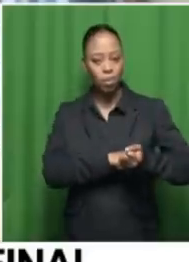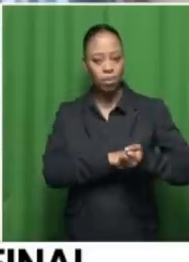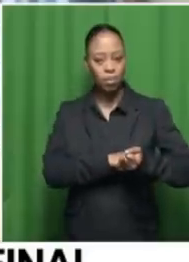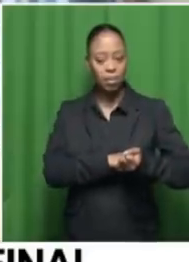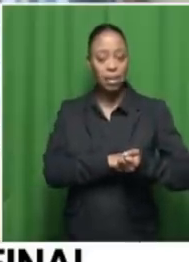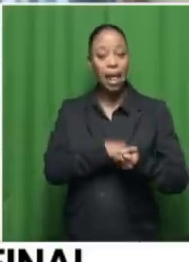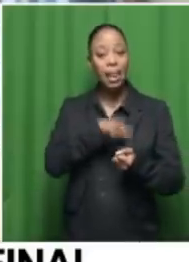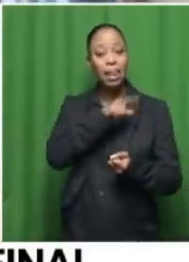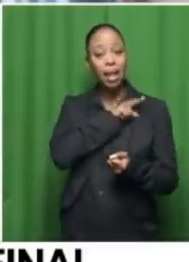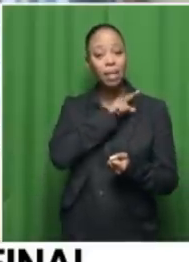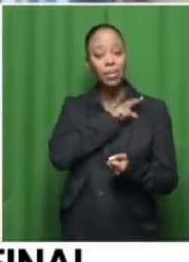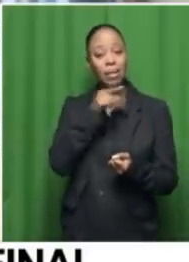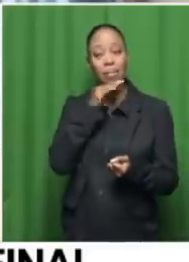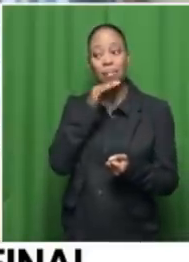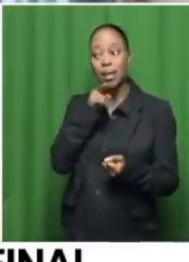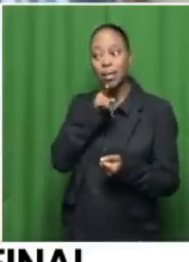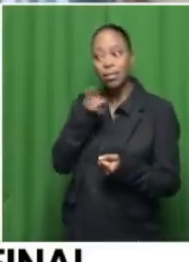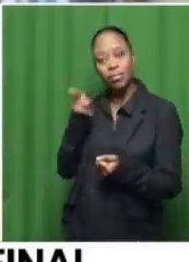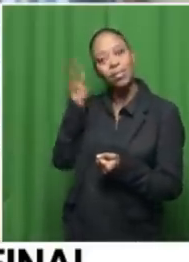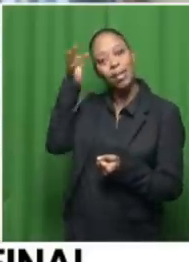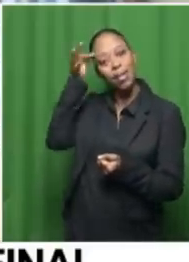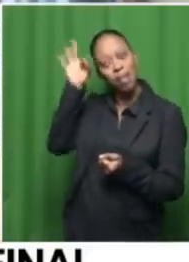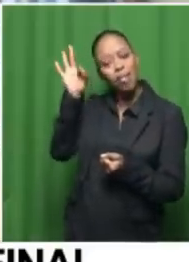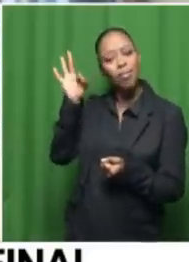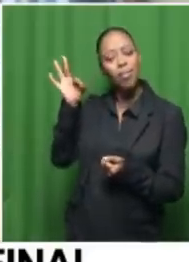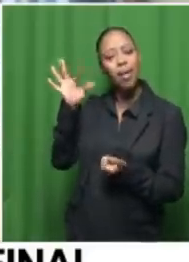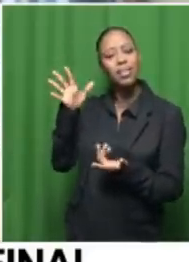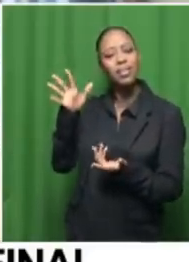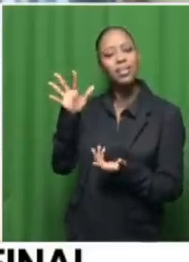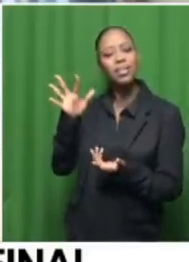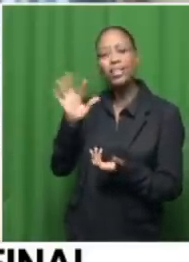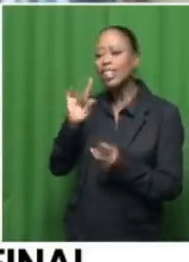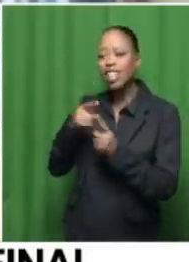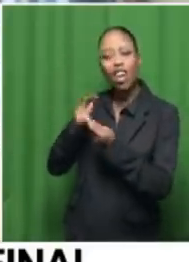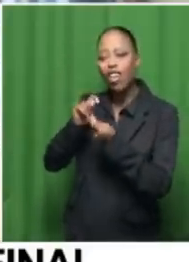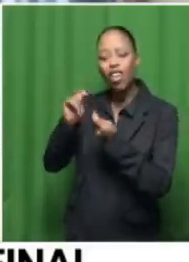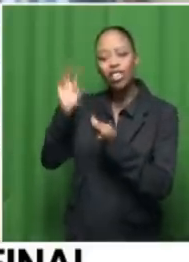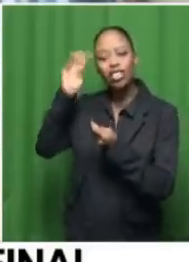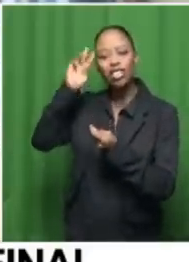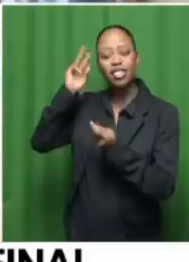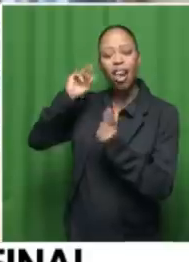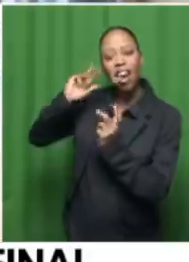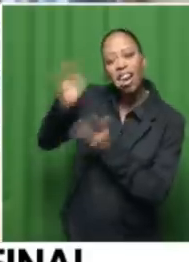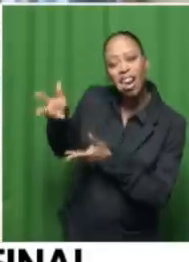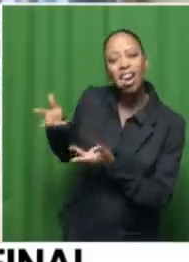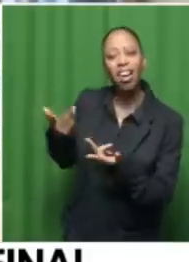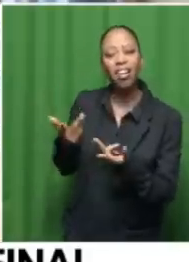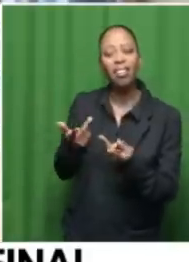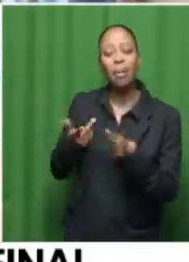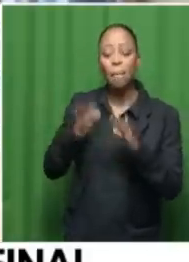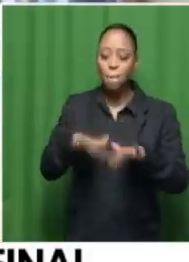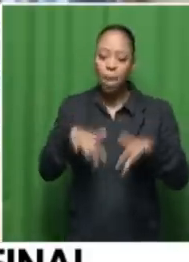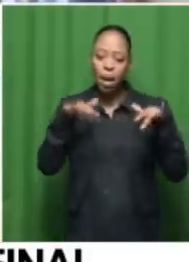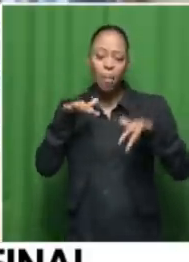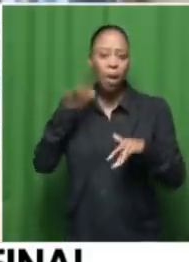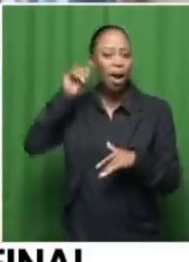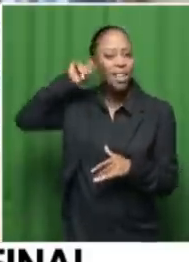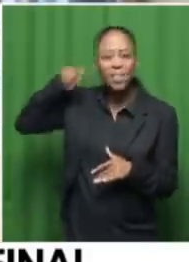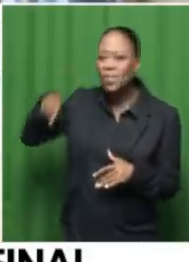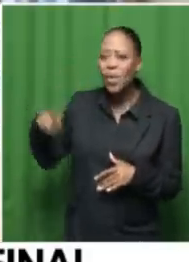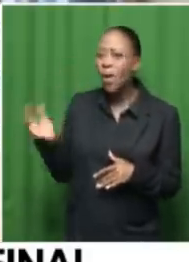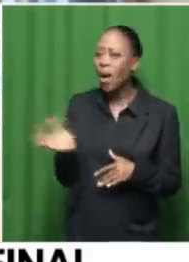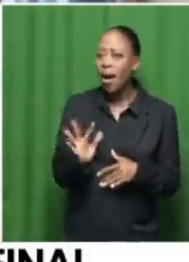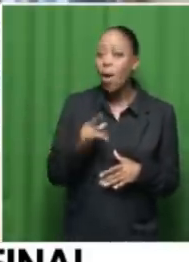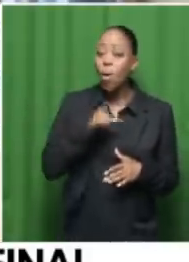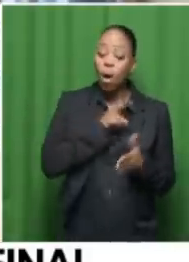such, it is binding on the government. In particular, it is binding on Parliament, because the result of